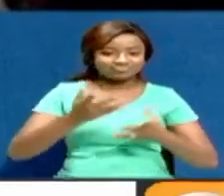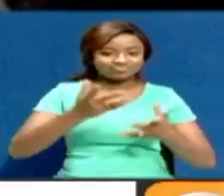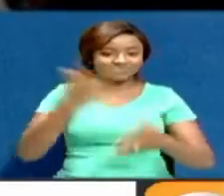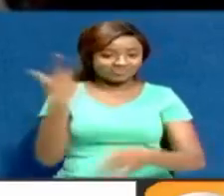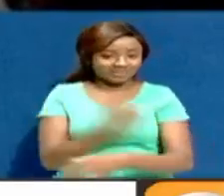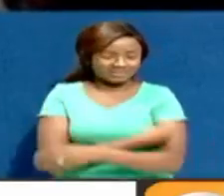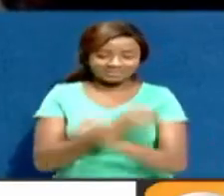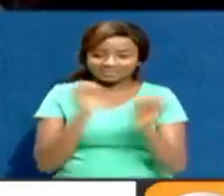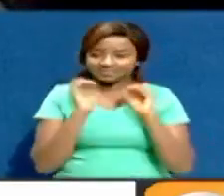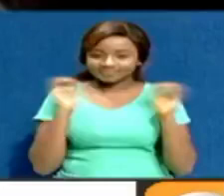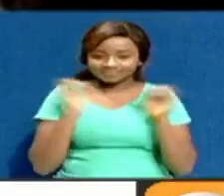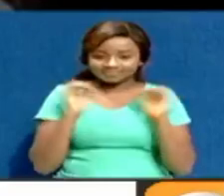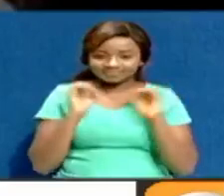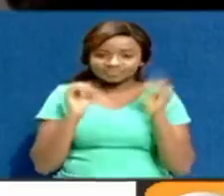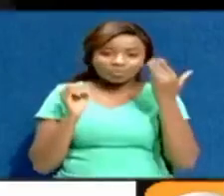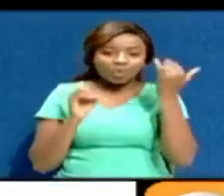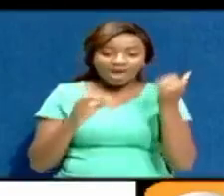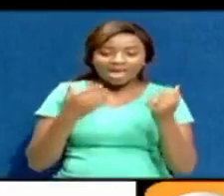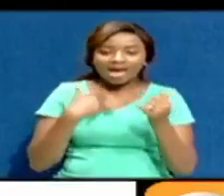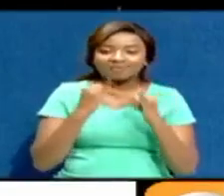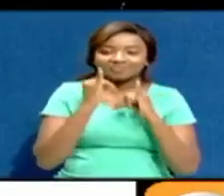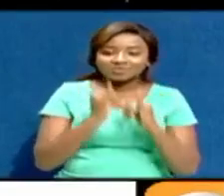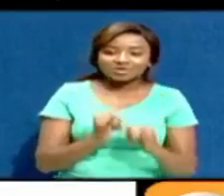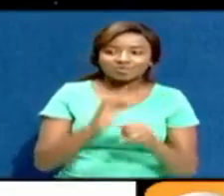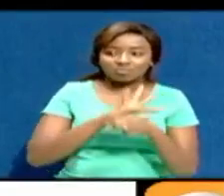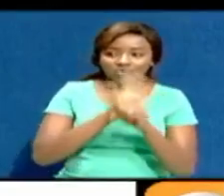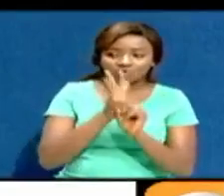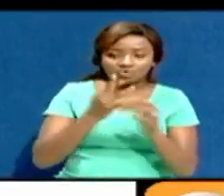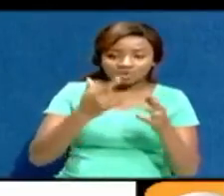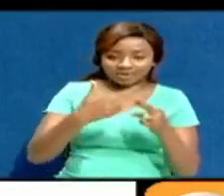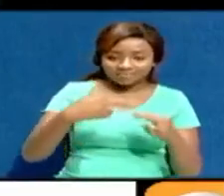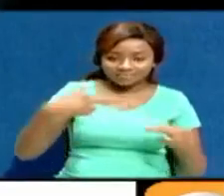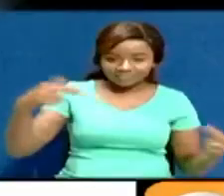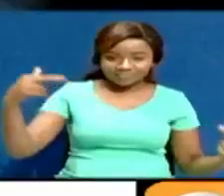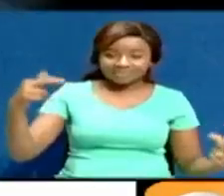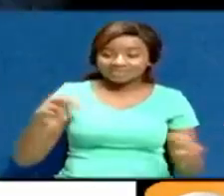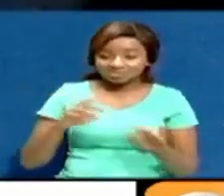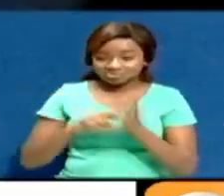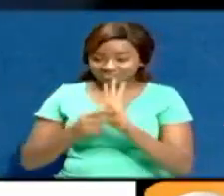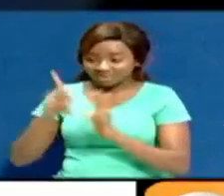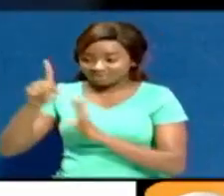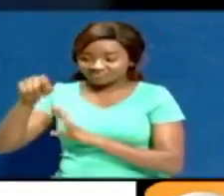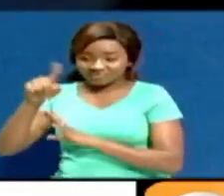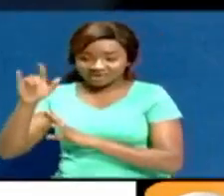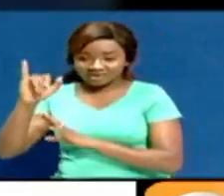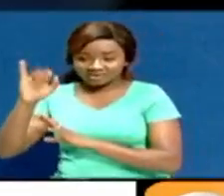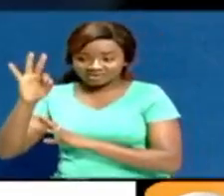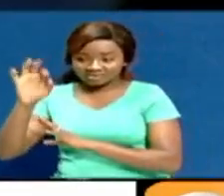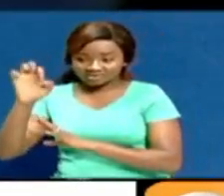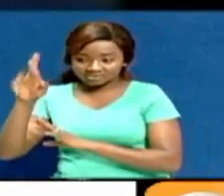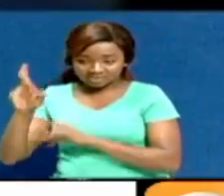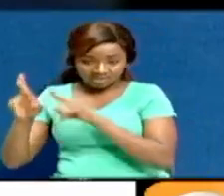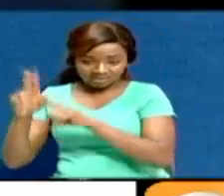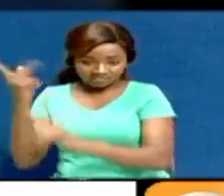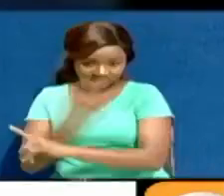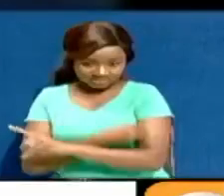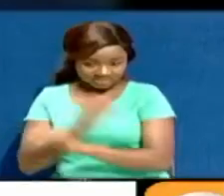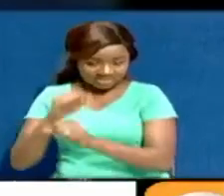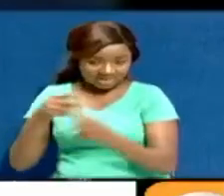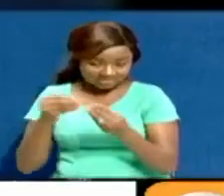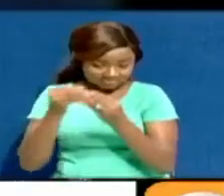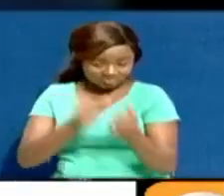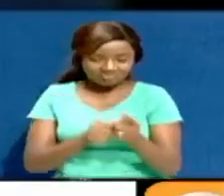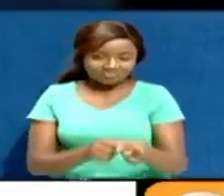using the AstraZeneca vaccine due to concerns about its efficacy against its new variant of coronavirus. The country began its